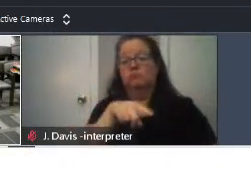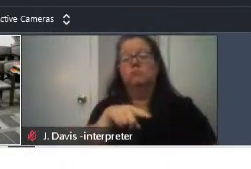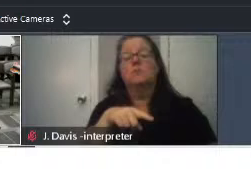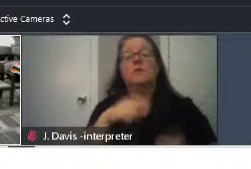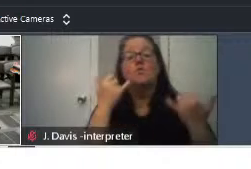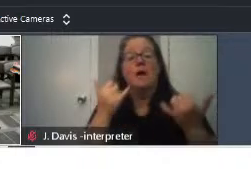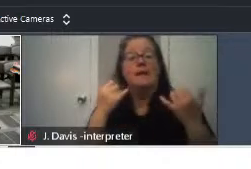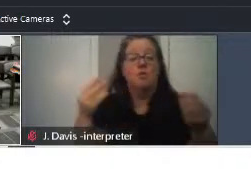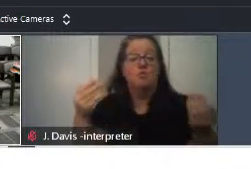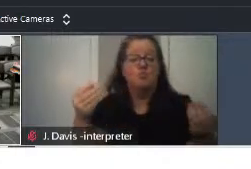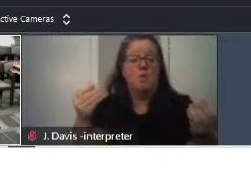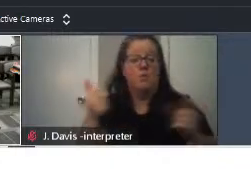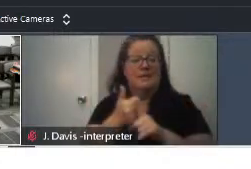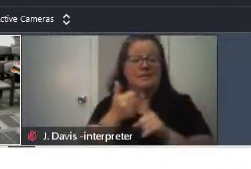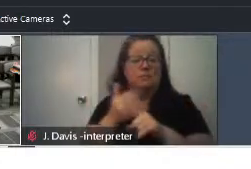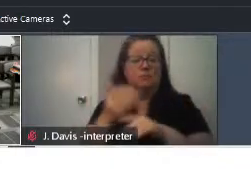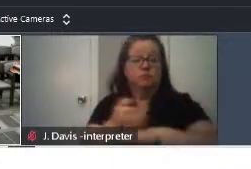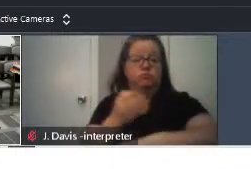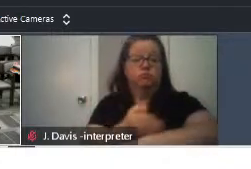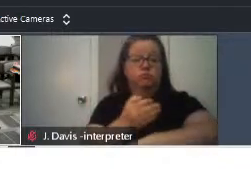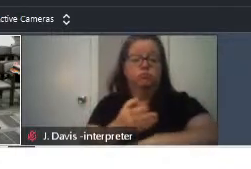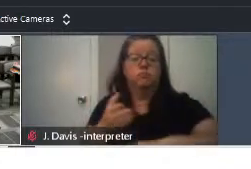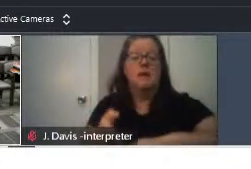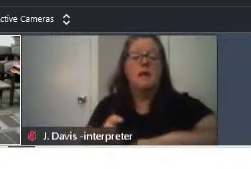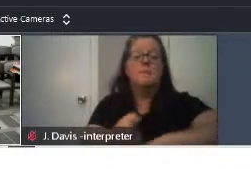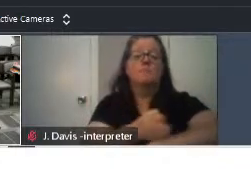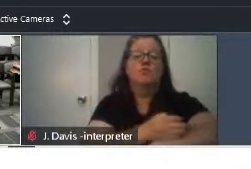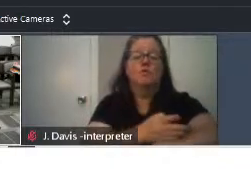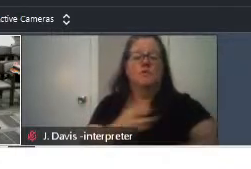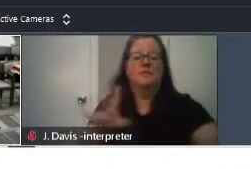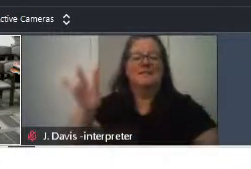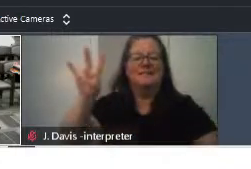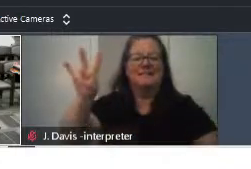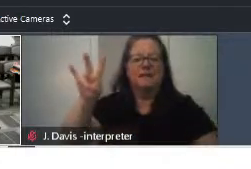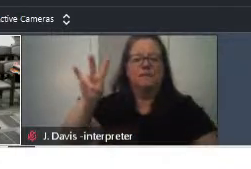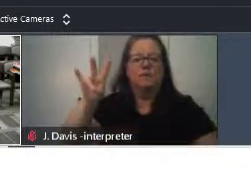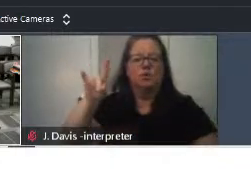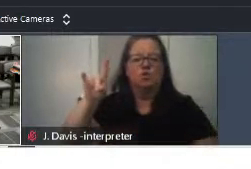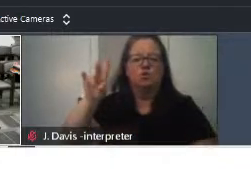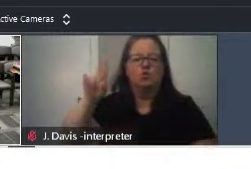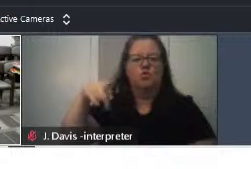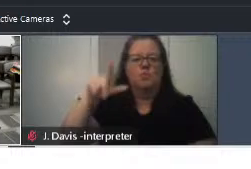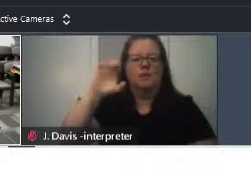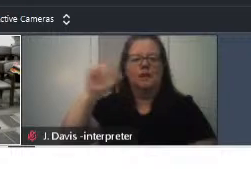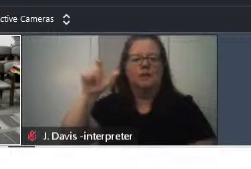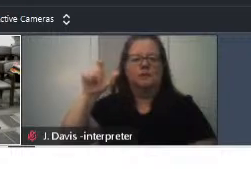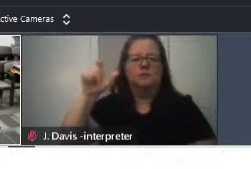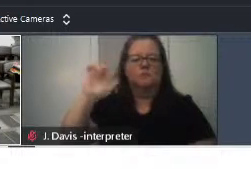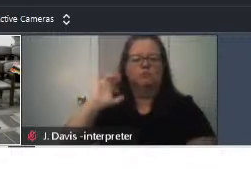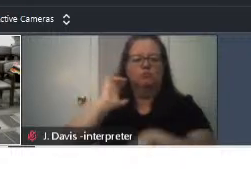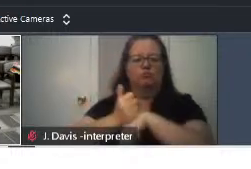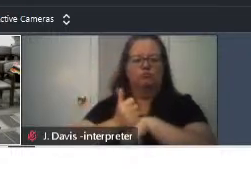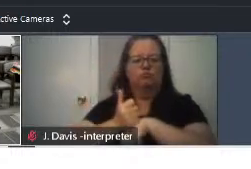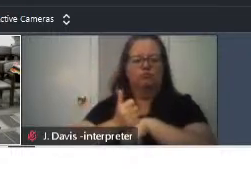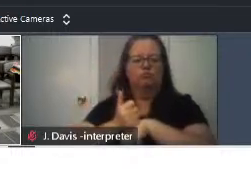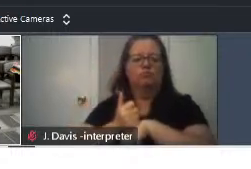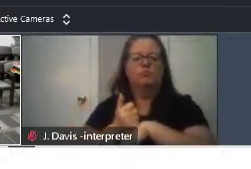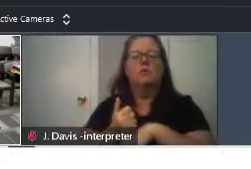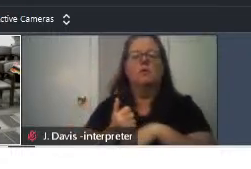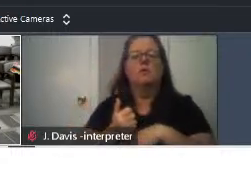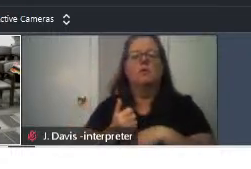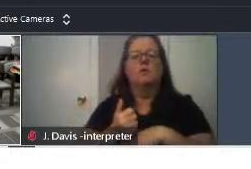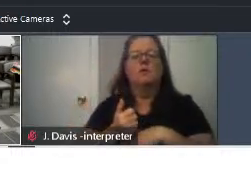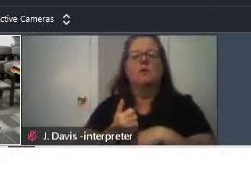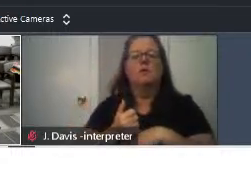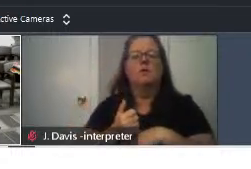current property is improved with 7 duplex structures. These are historically significant structures to such a